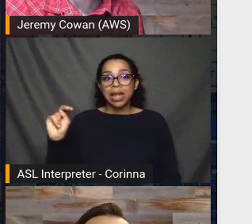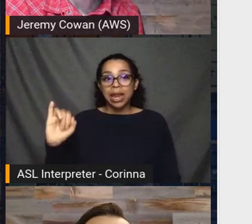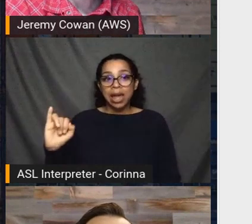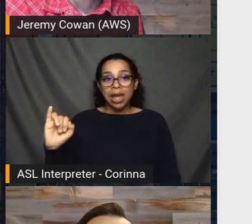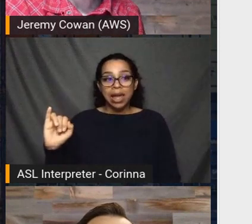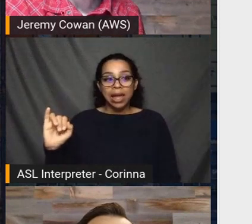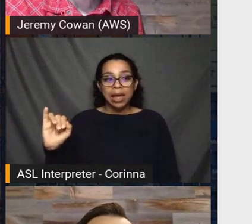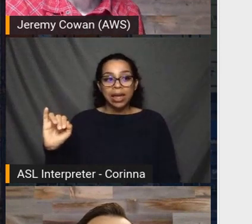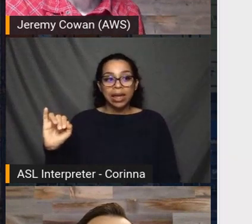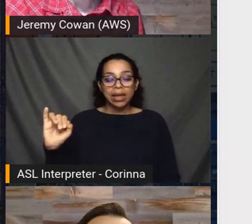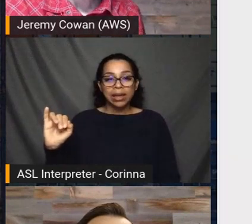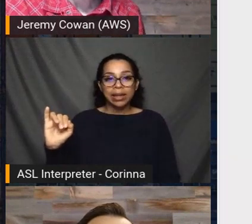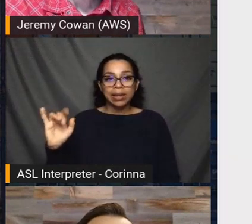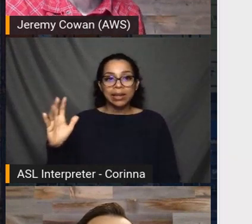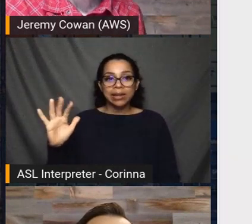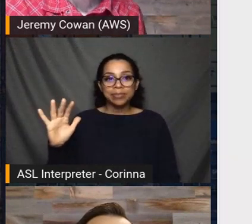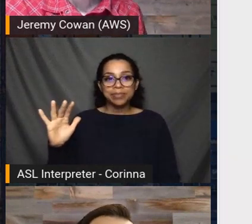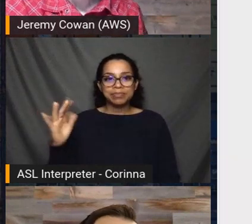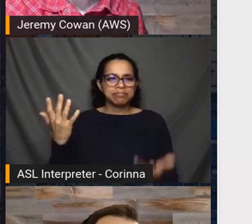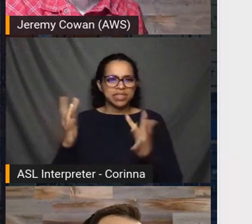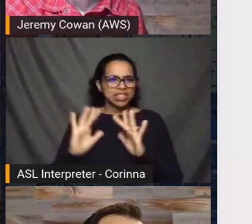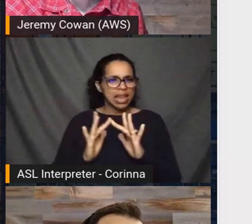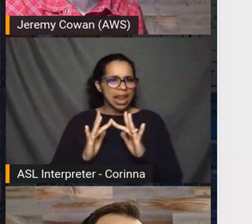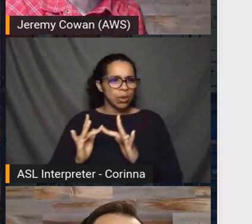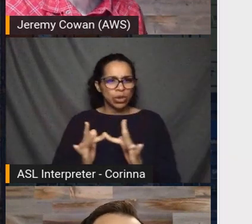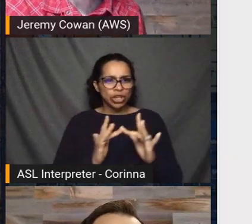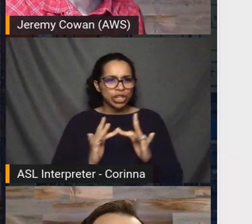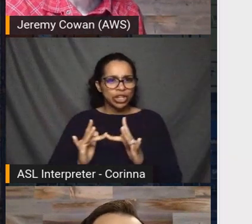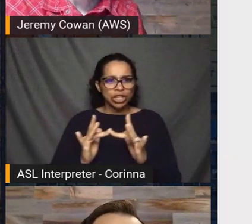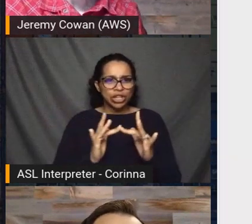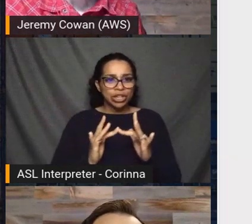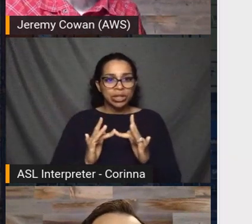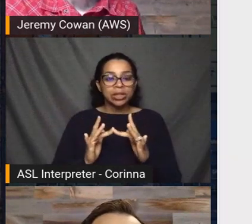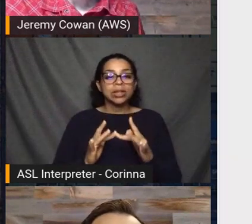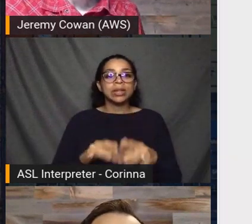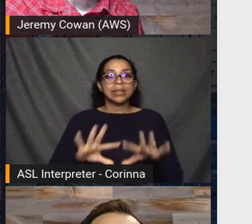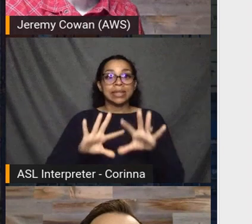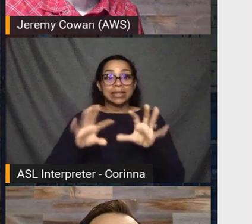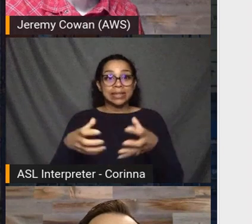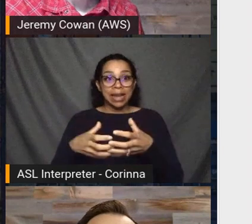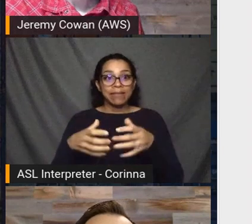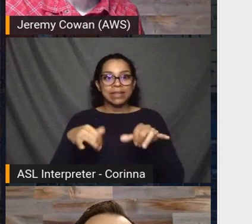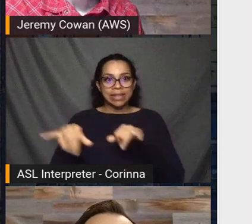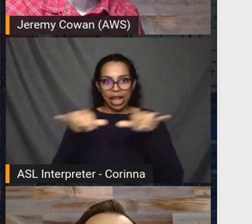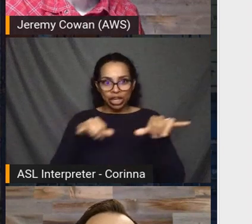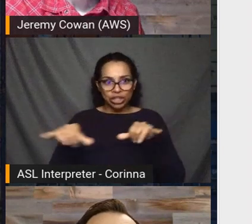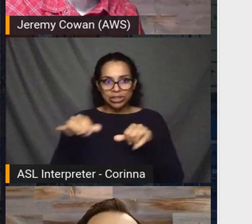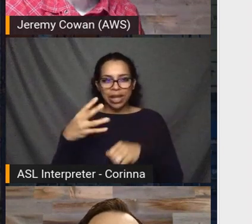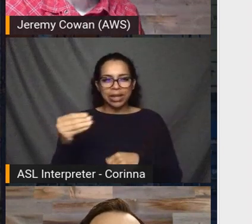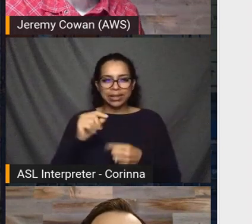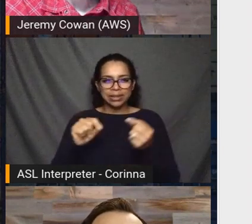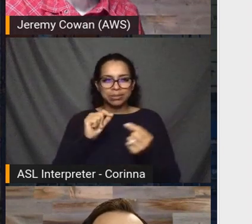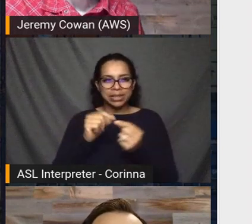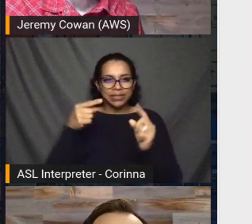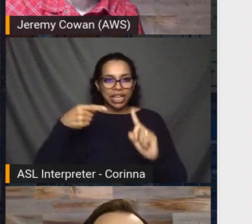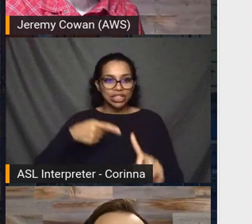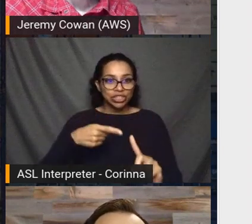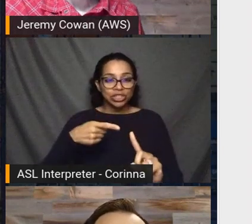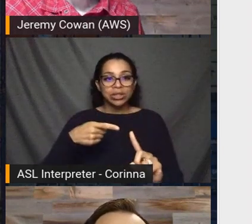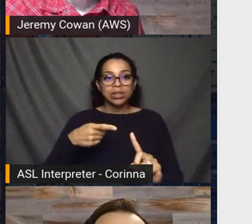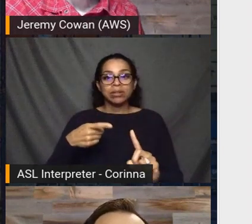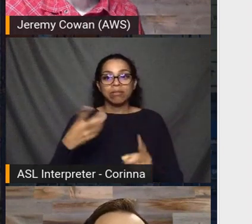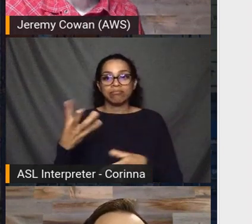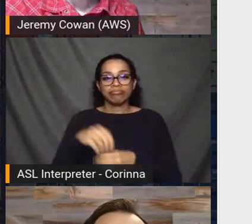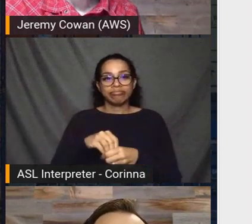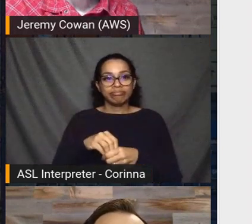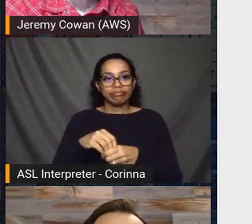but, the network specification. It is a set of standards, and the specification and also comes with a set